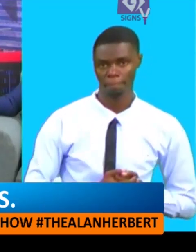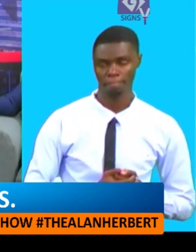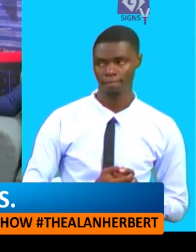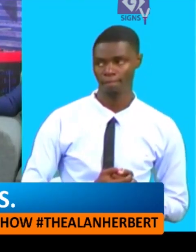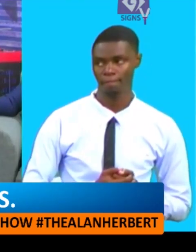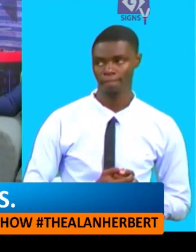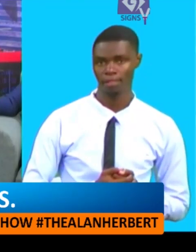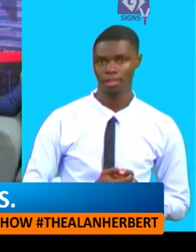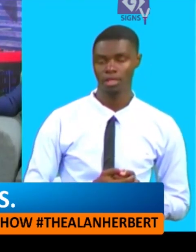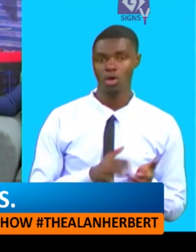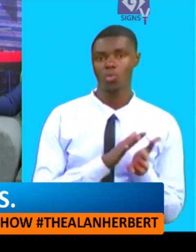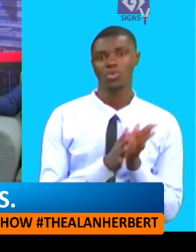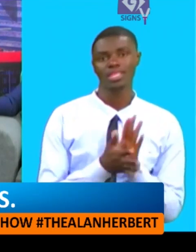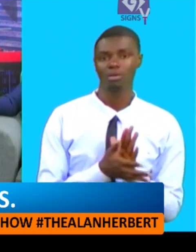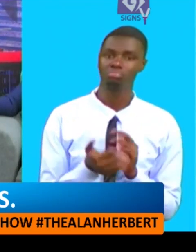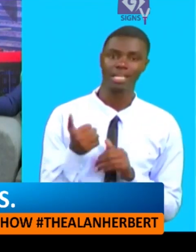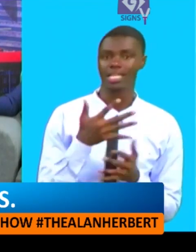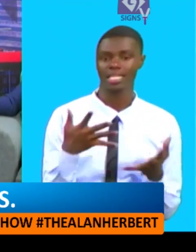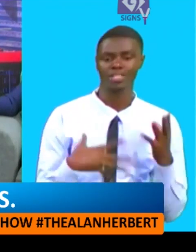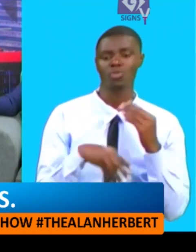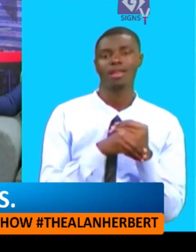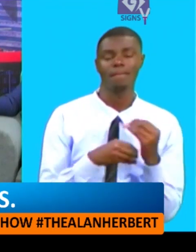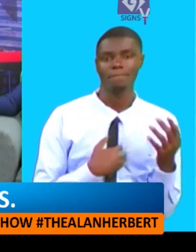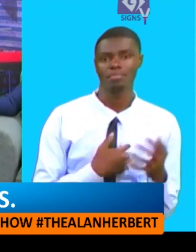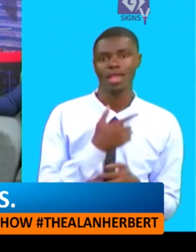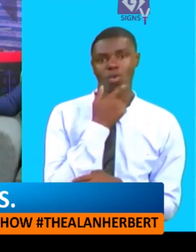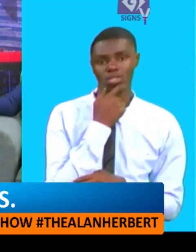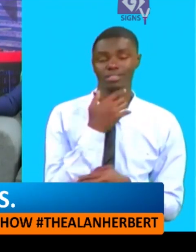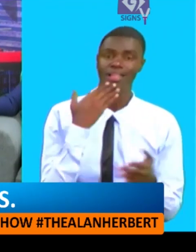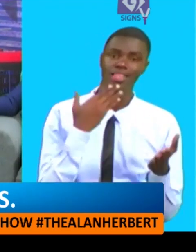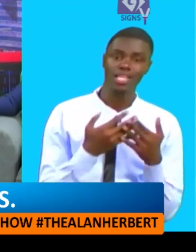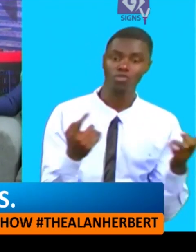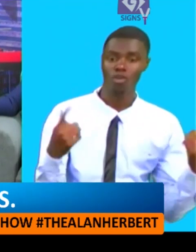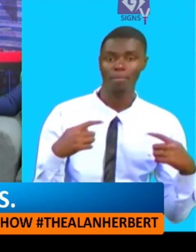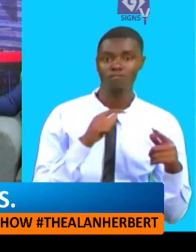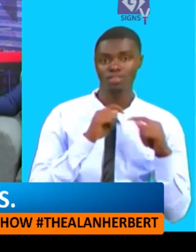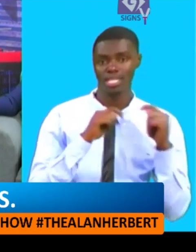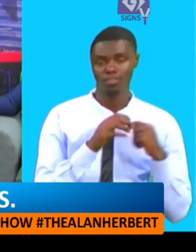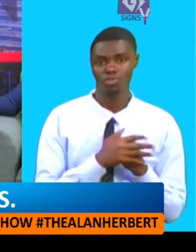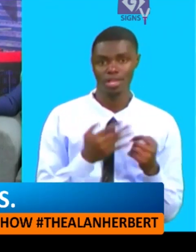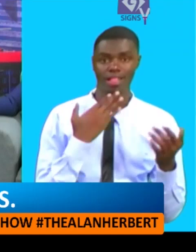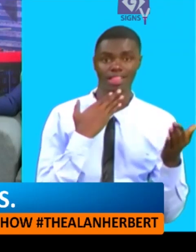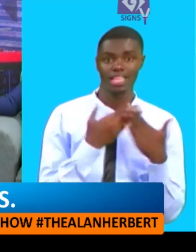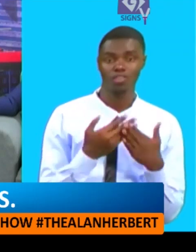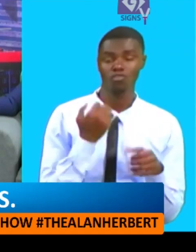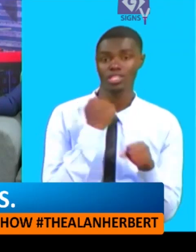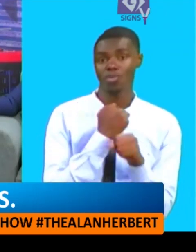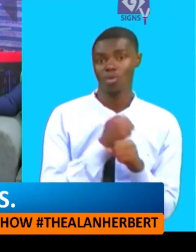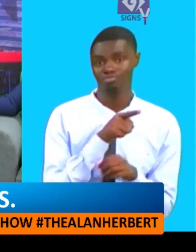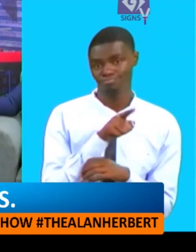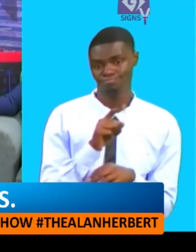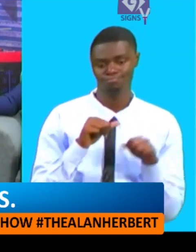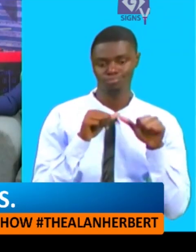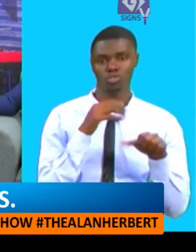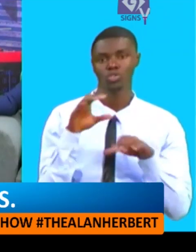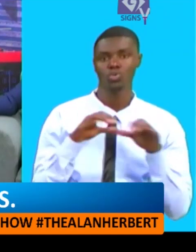And without anything else to say, I wish to thank you for coming for the interview, and thank you for the work that you all